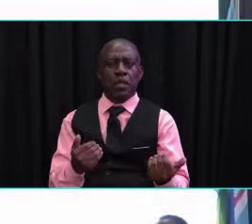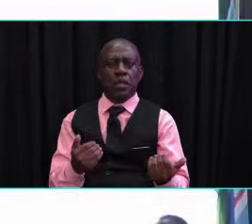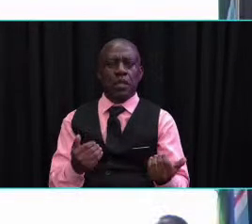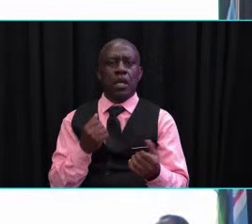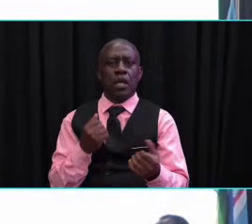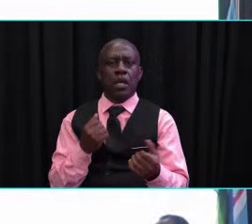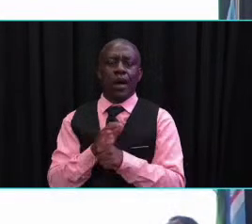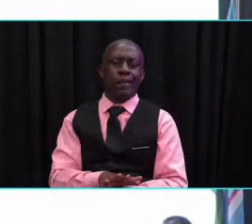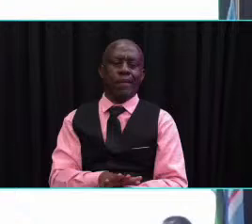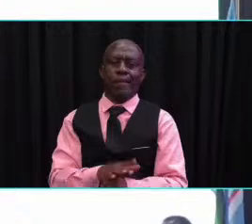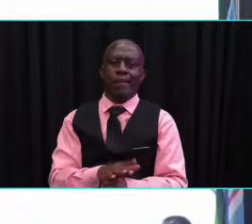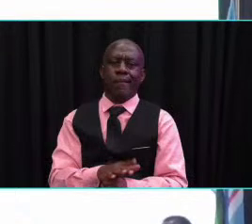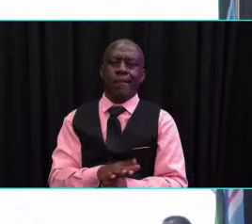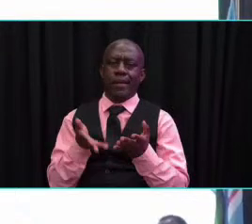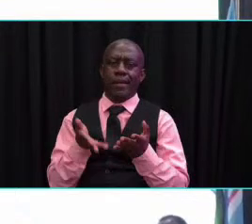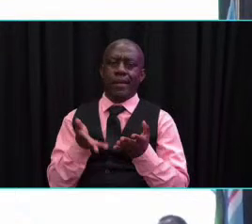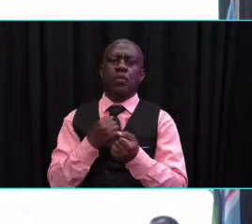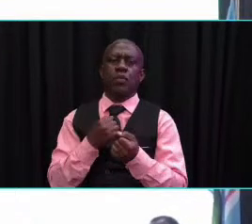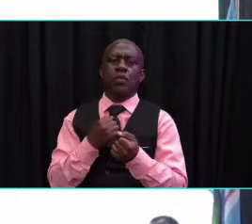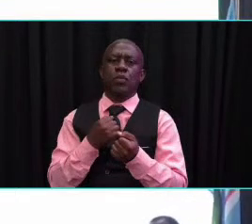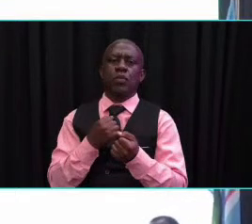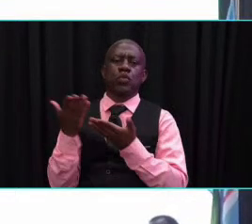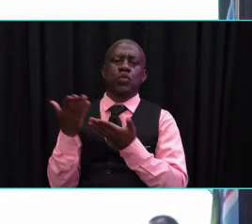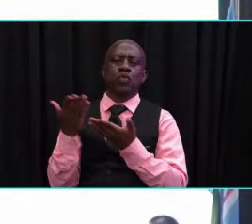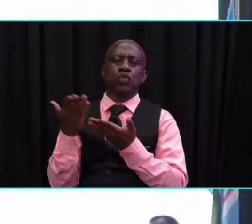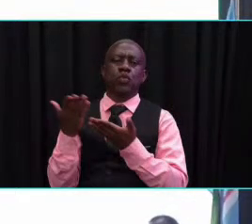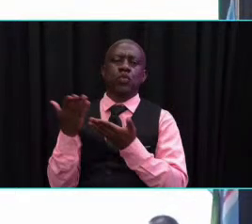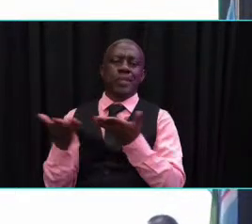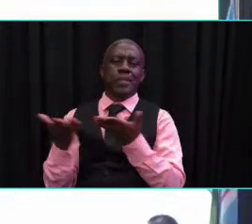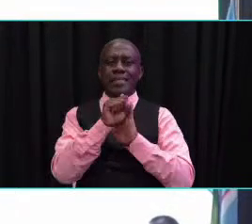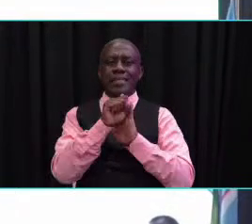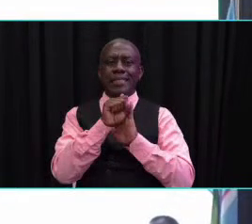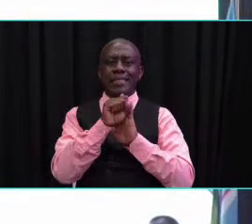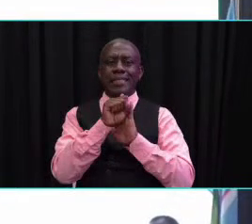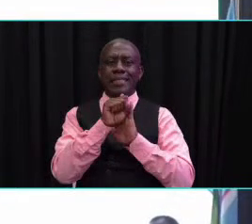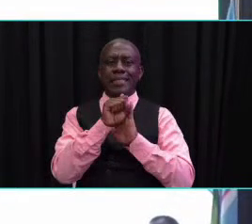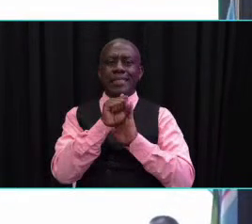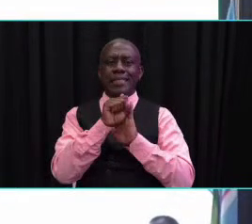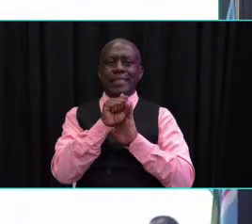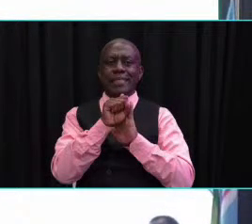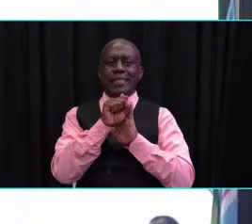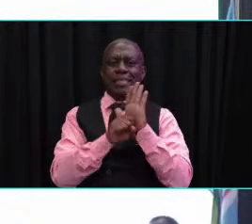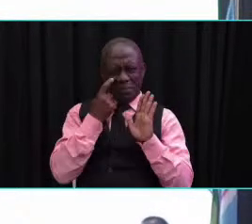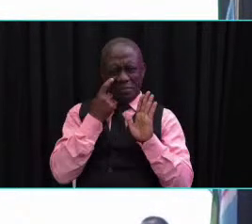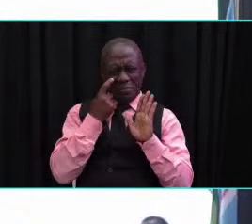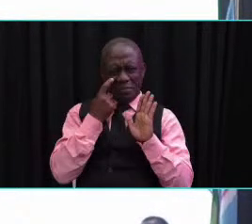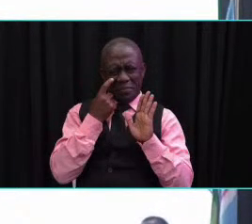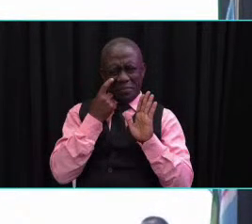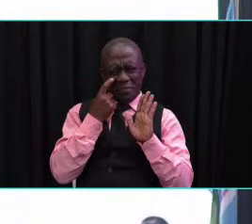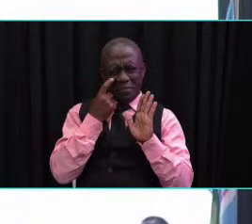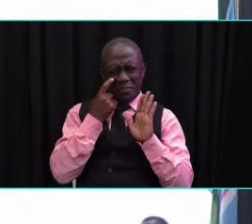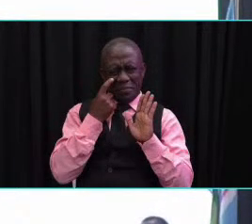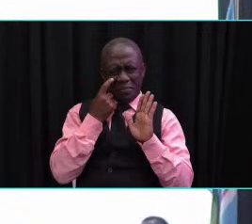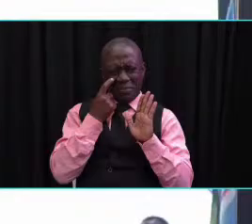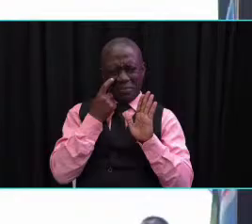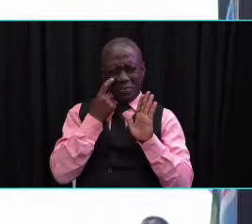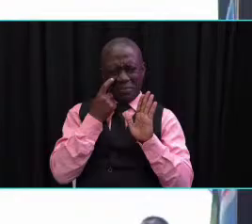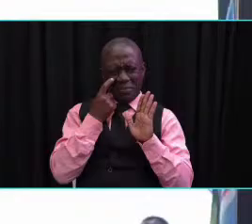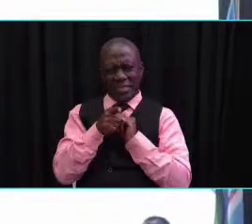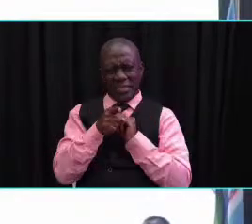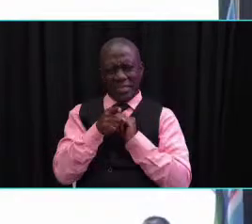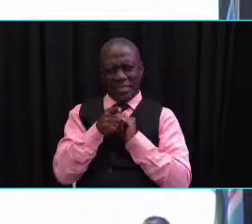another subject. But that's not the point I was making. If you look at, and the proposal I made